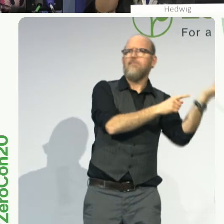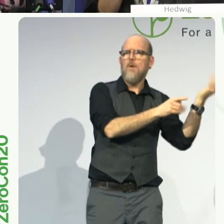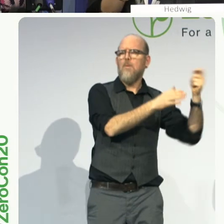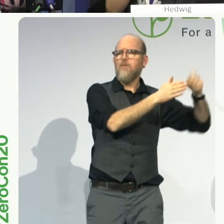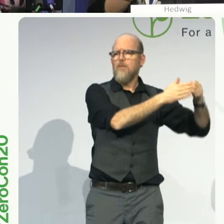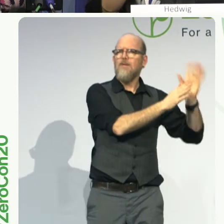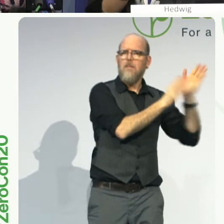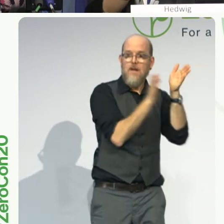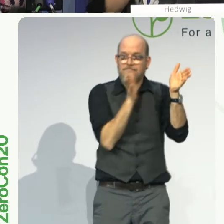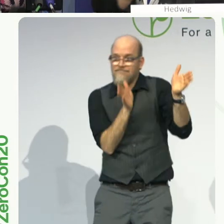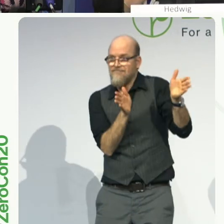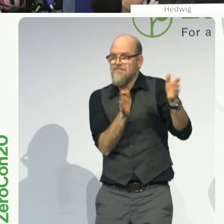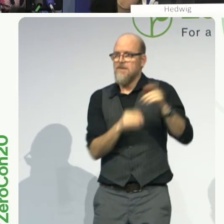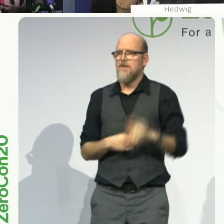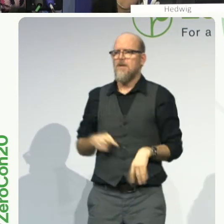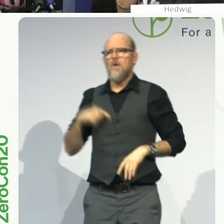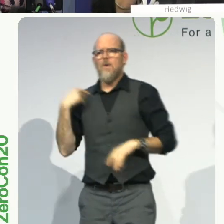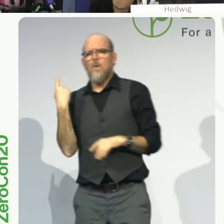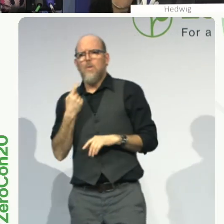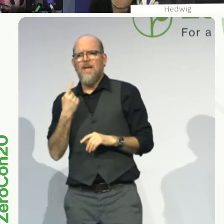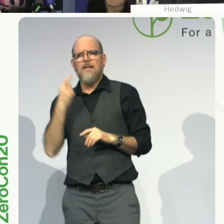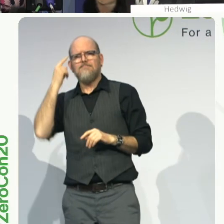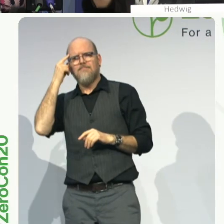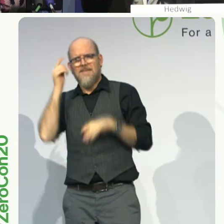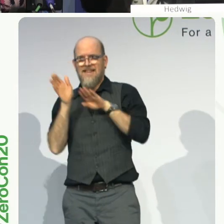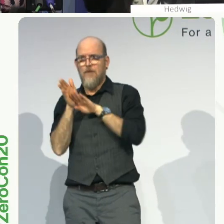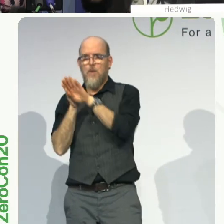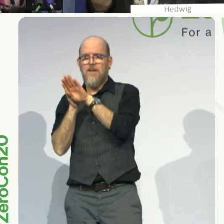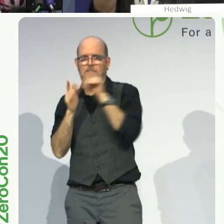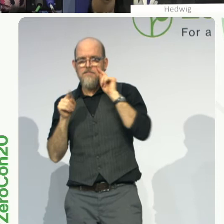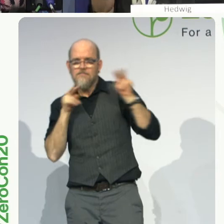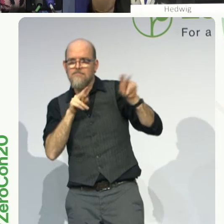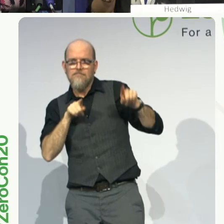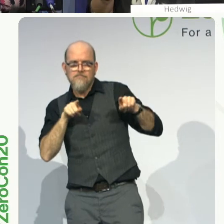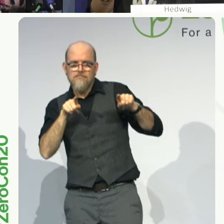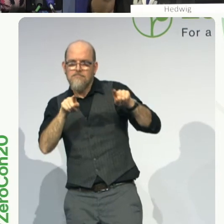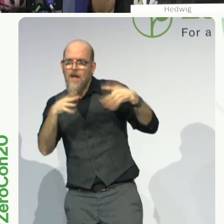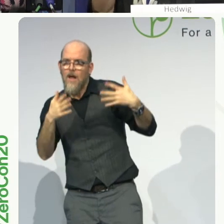twin-track approach. So on the one hand, we try to, we include target